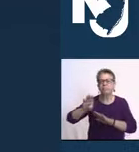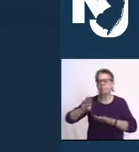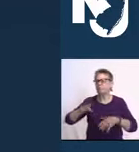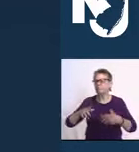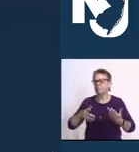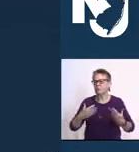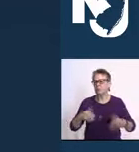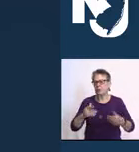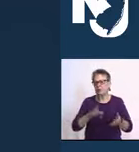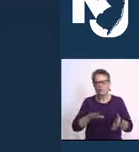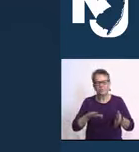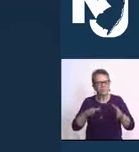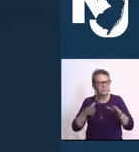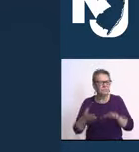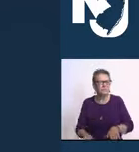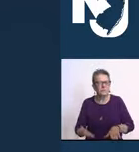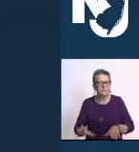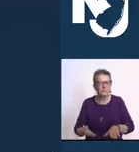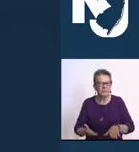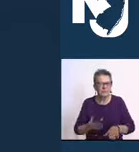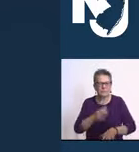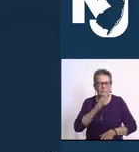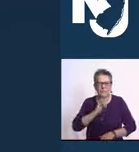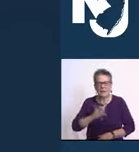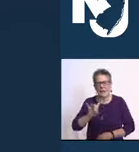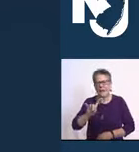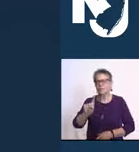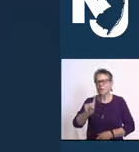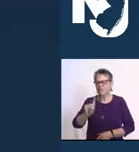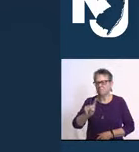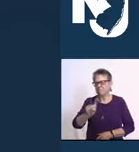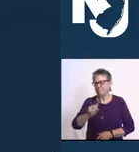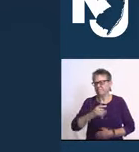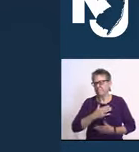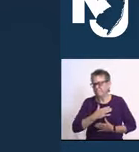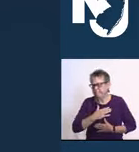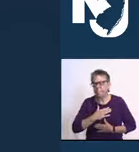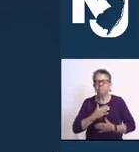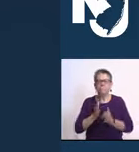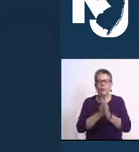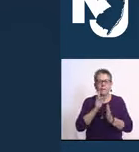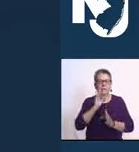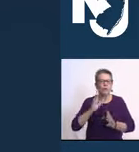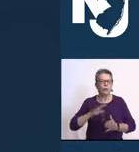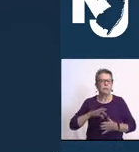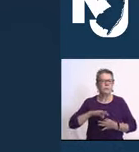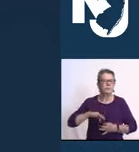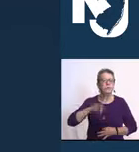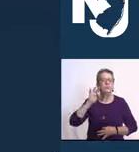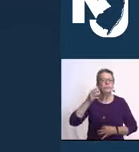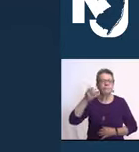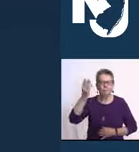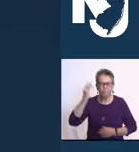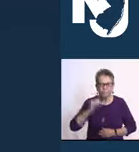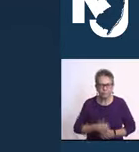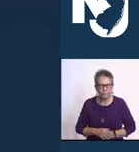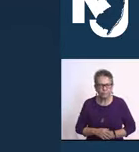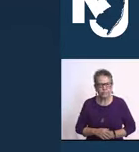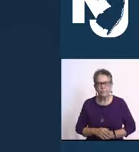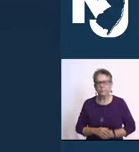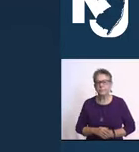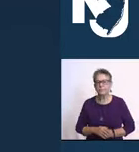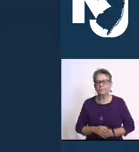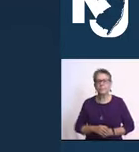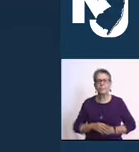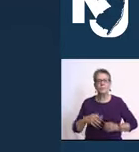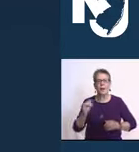and sympathies to the Curran family. And finally, secondly, on Friday, and this one cuts close to the bone for Judy and